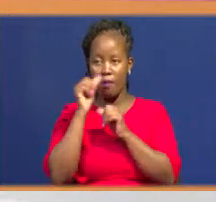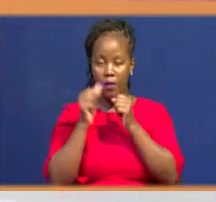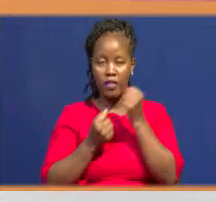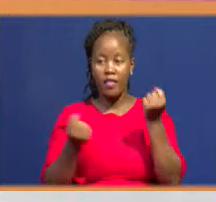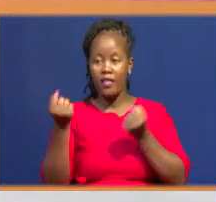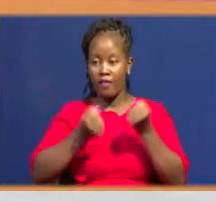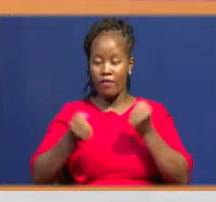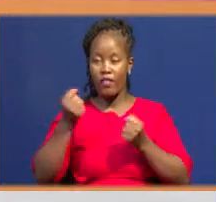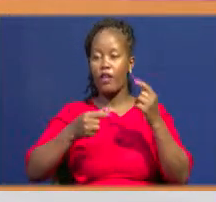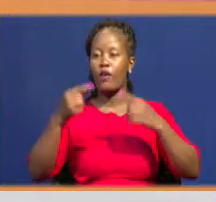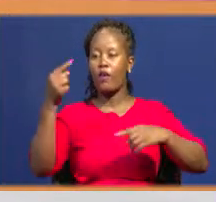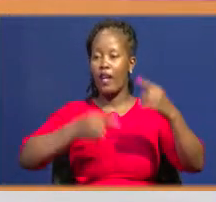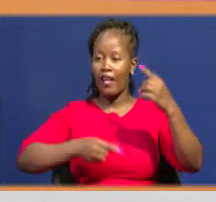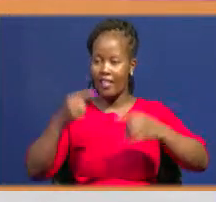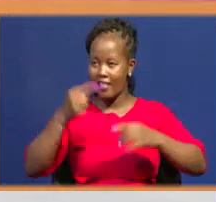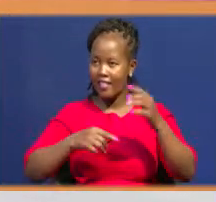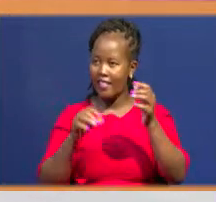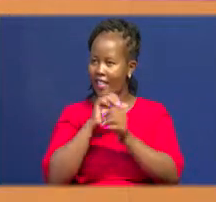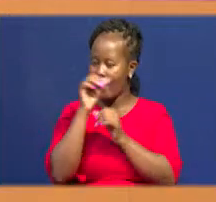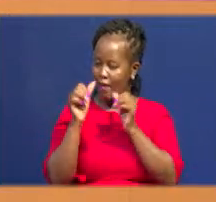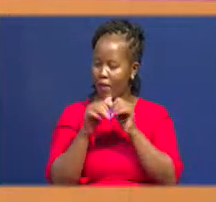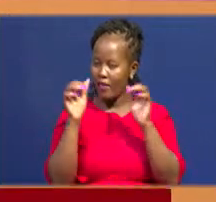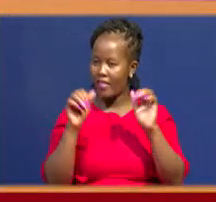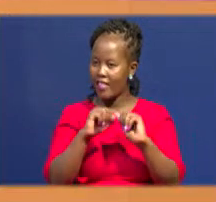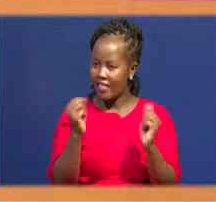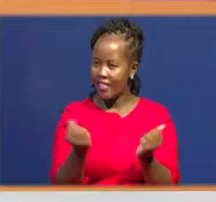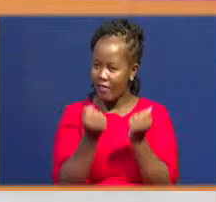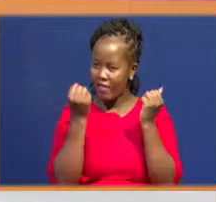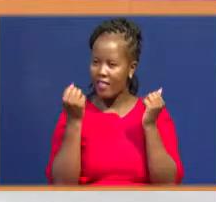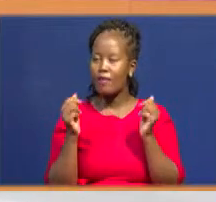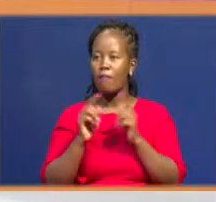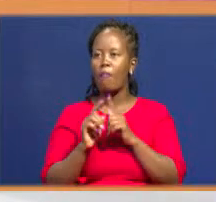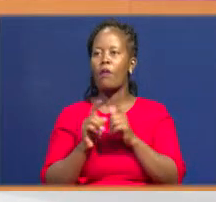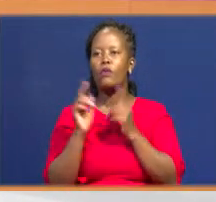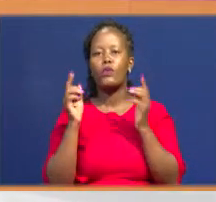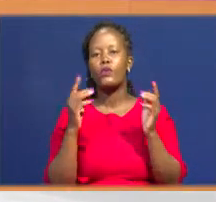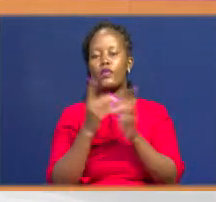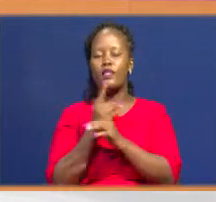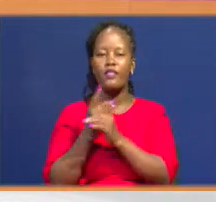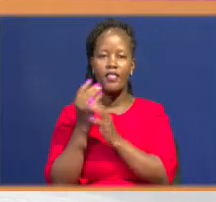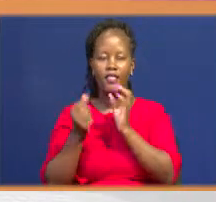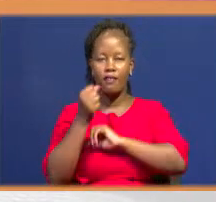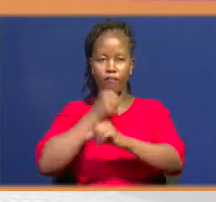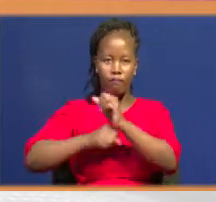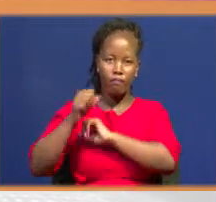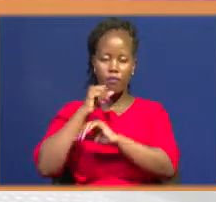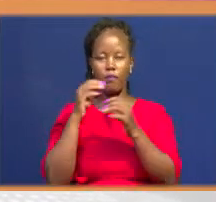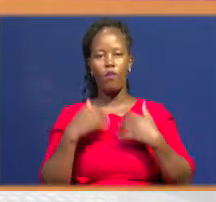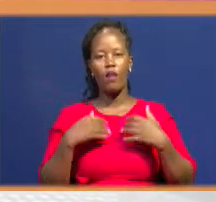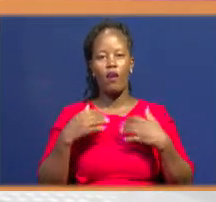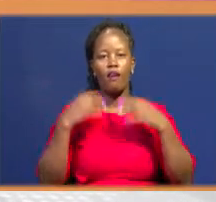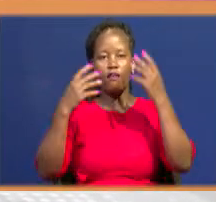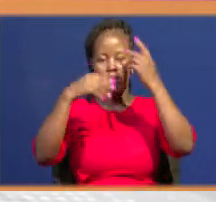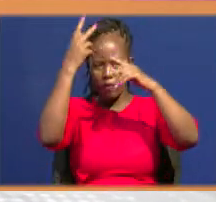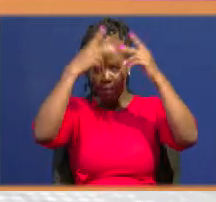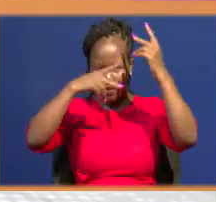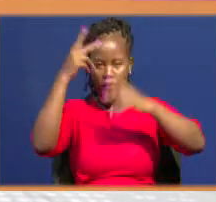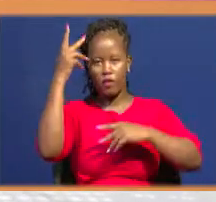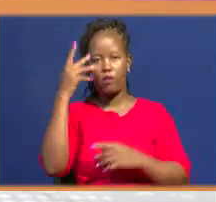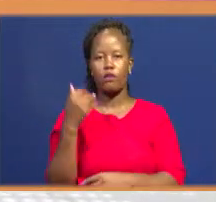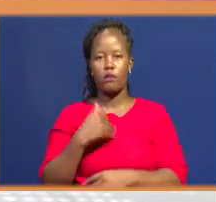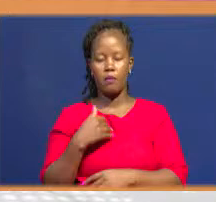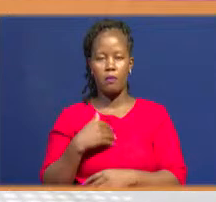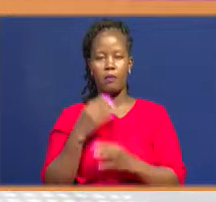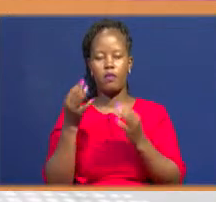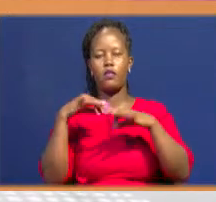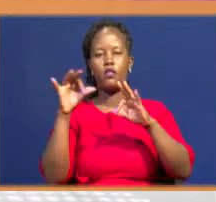this is mainly about the safety part of it and also medical interventions. We've had from Professor Raj Jetley, who is the Chief